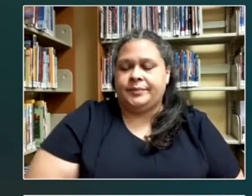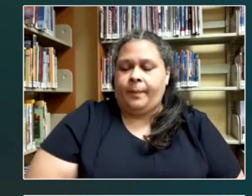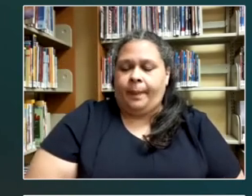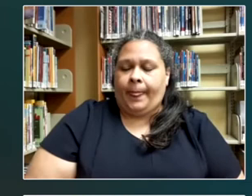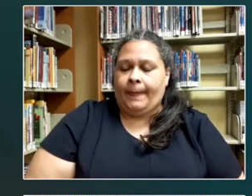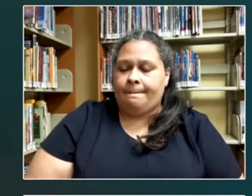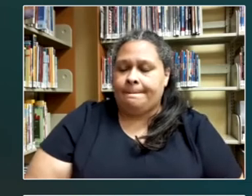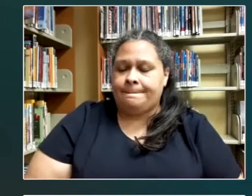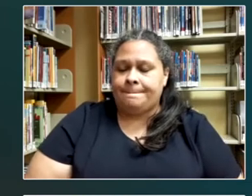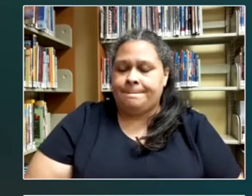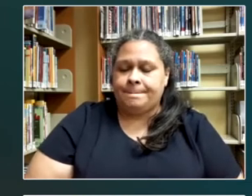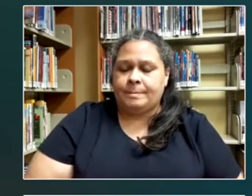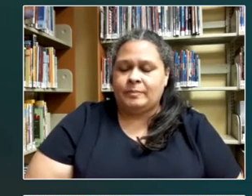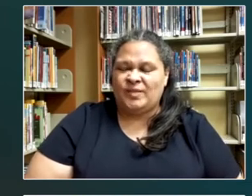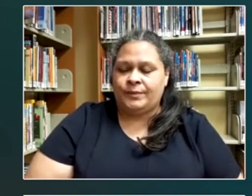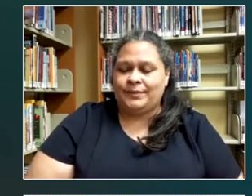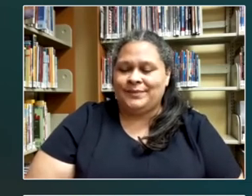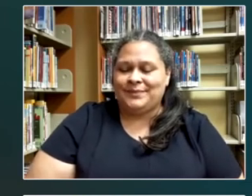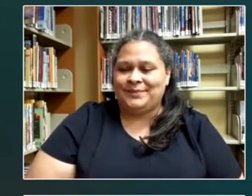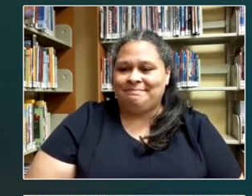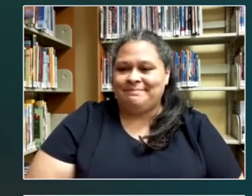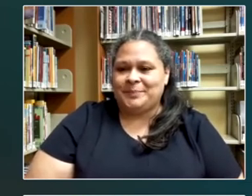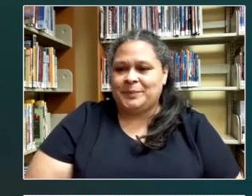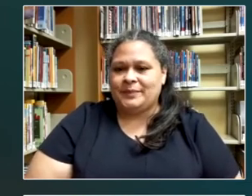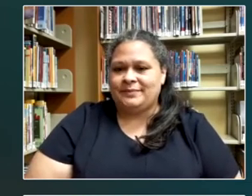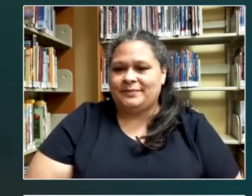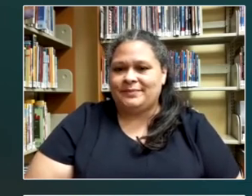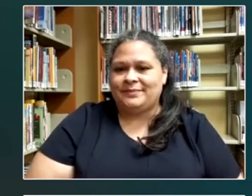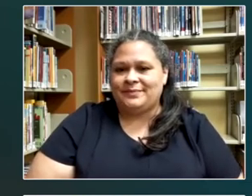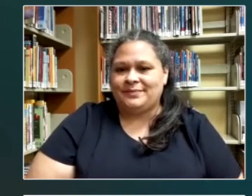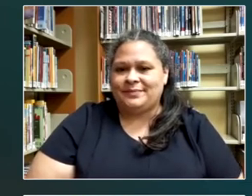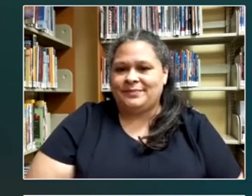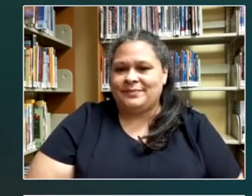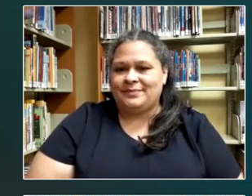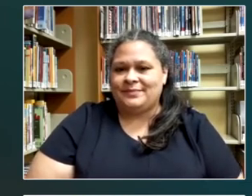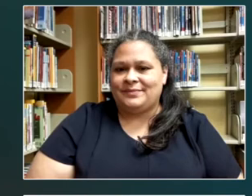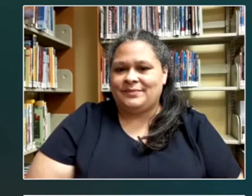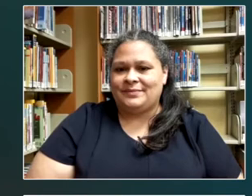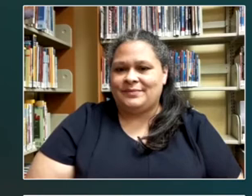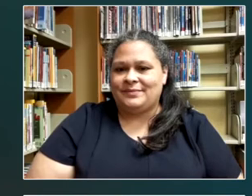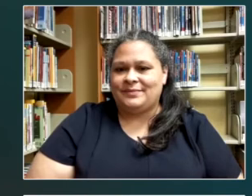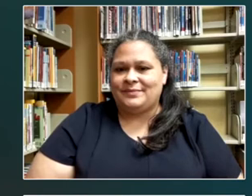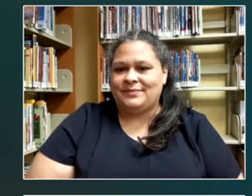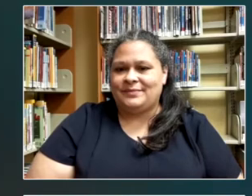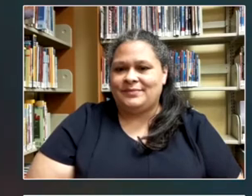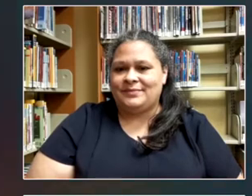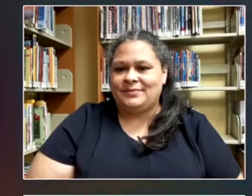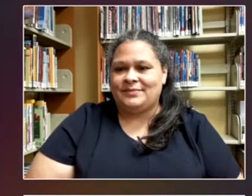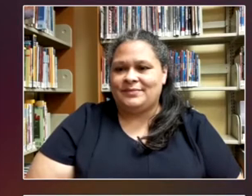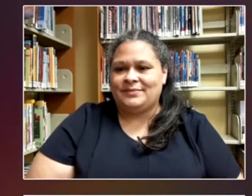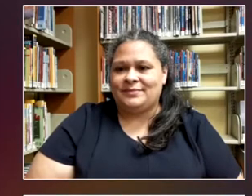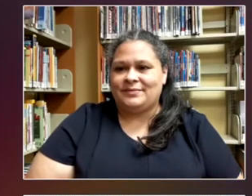Árboles de granos colgantes, maíz, trigo, mijo y arroz.